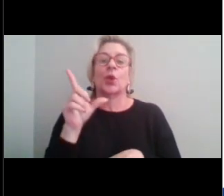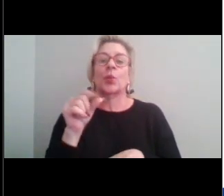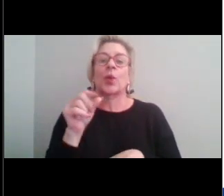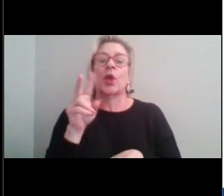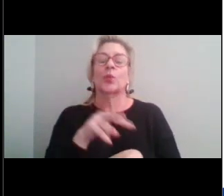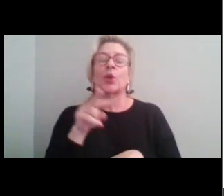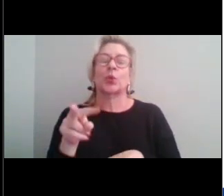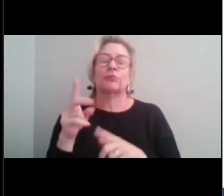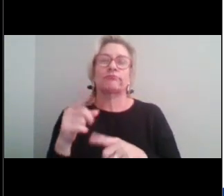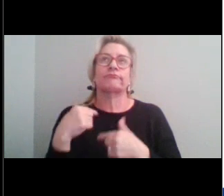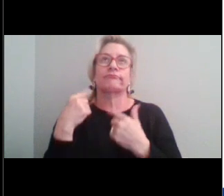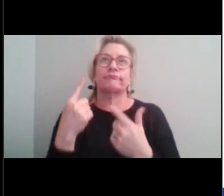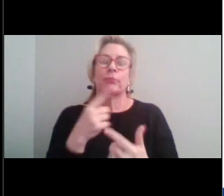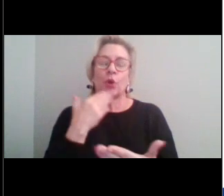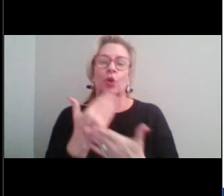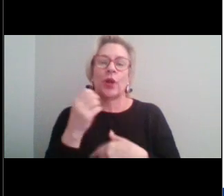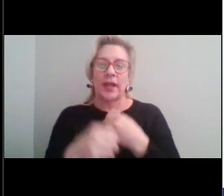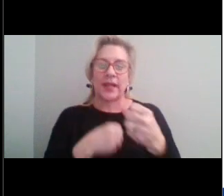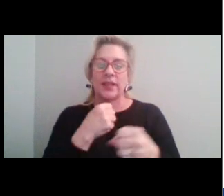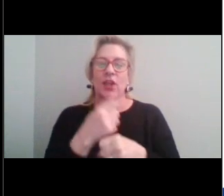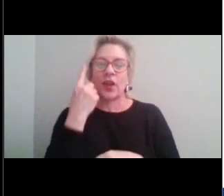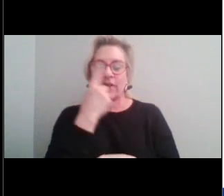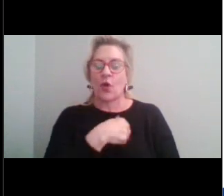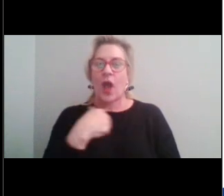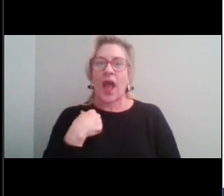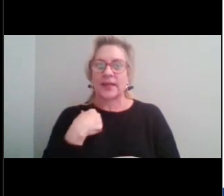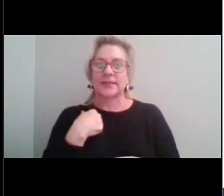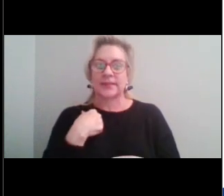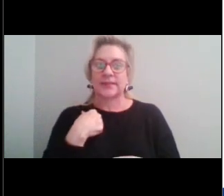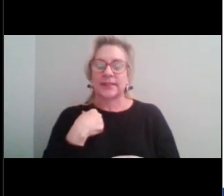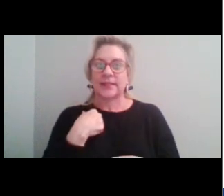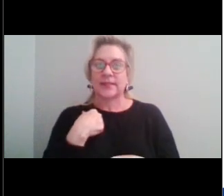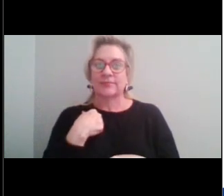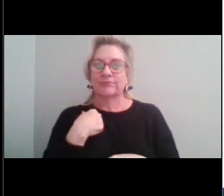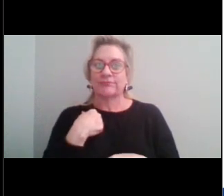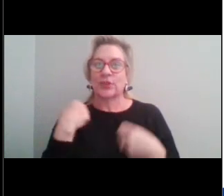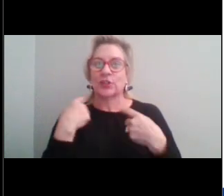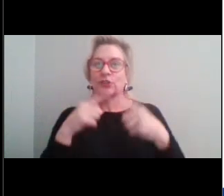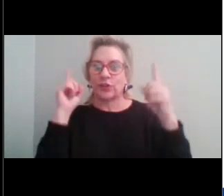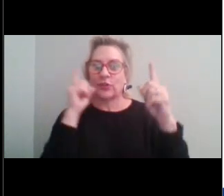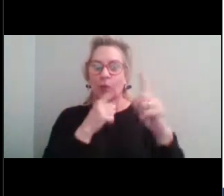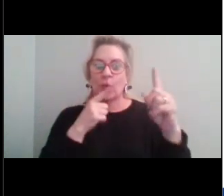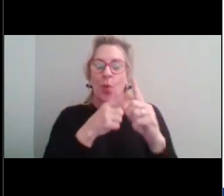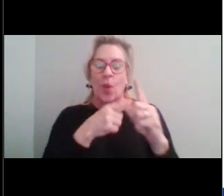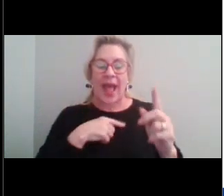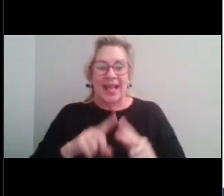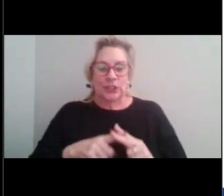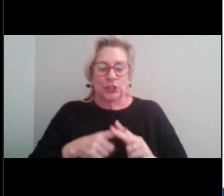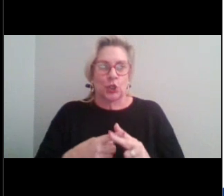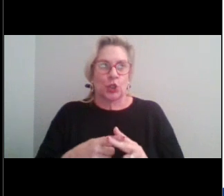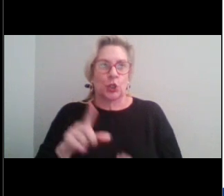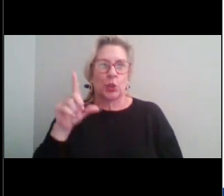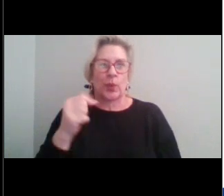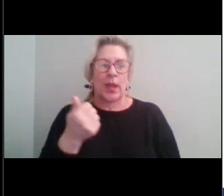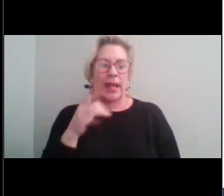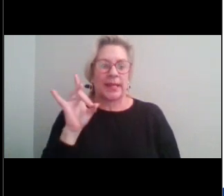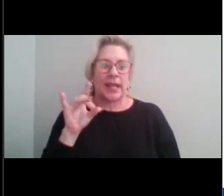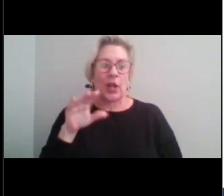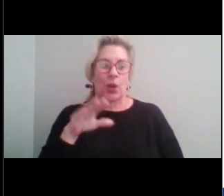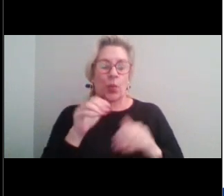very good year for us in terms of milestones. When I started here, I got on this project in 2018.